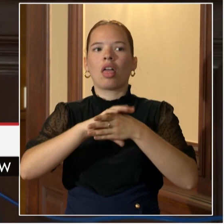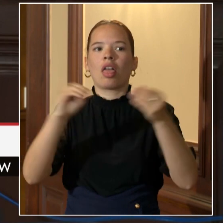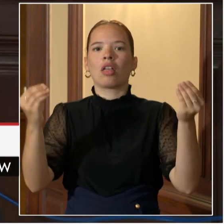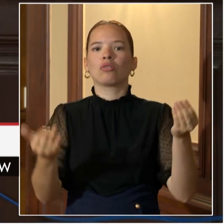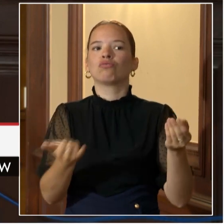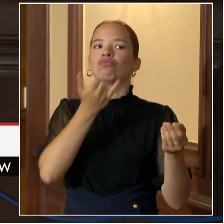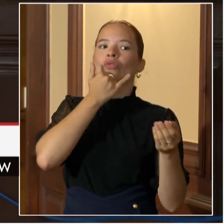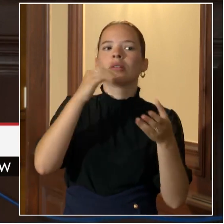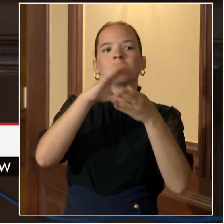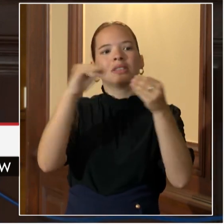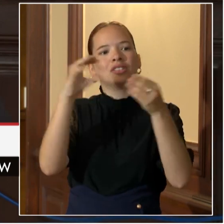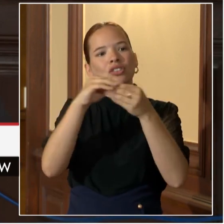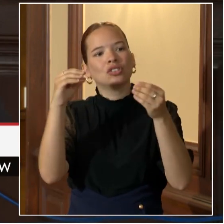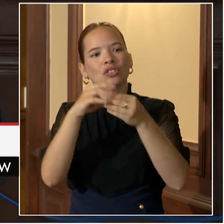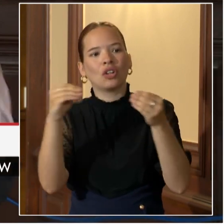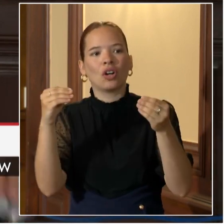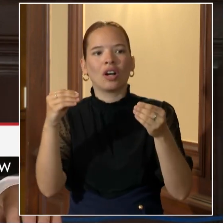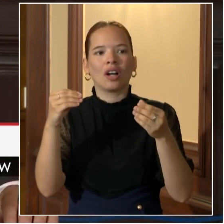on the tears.